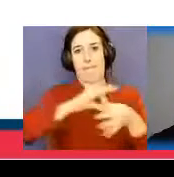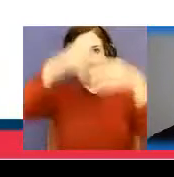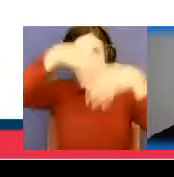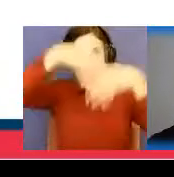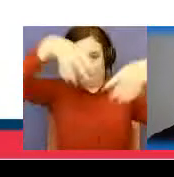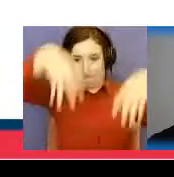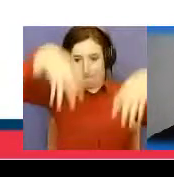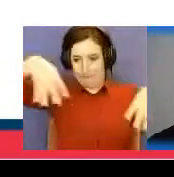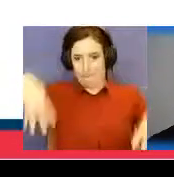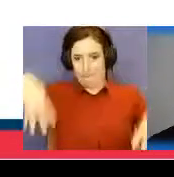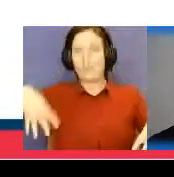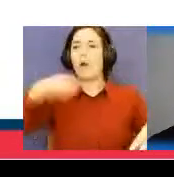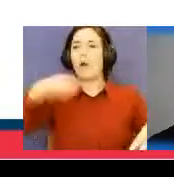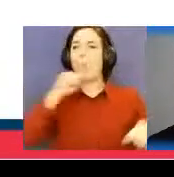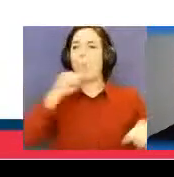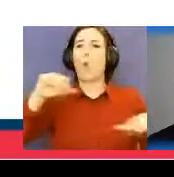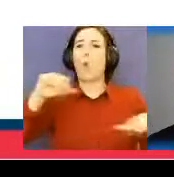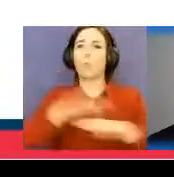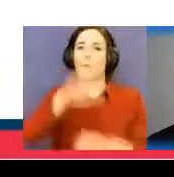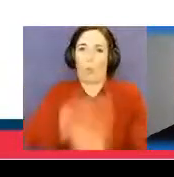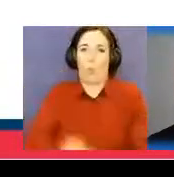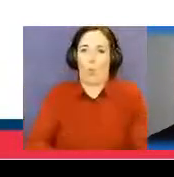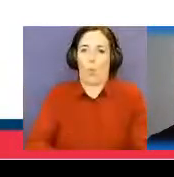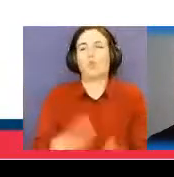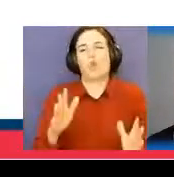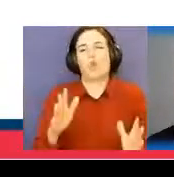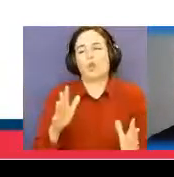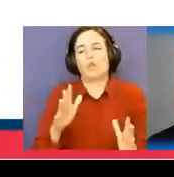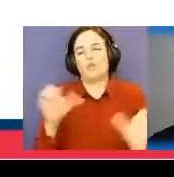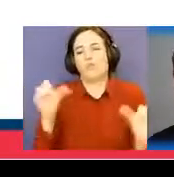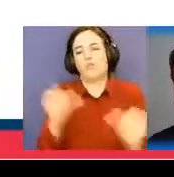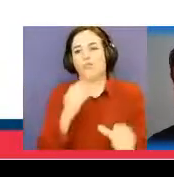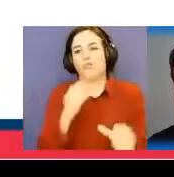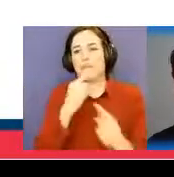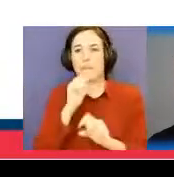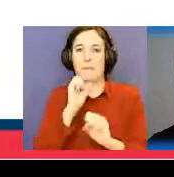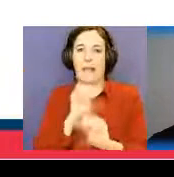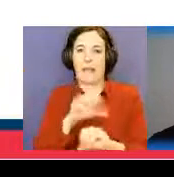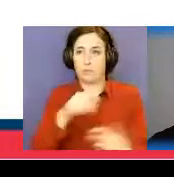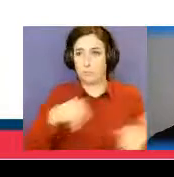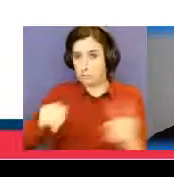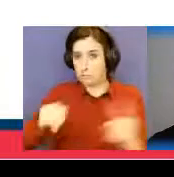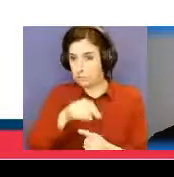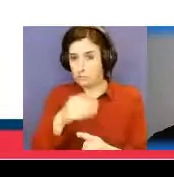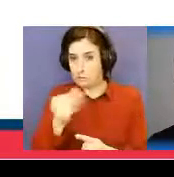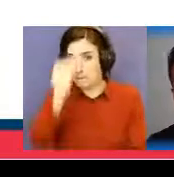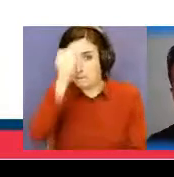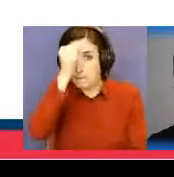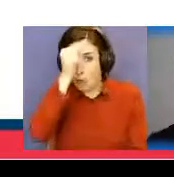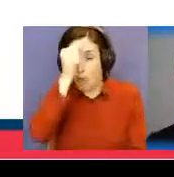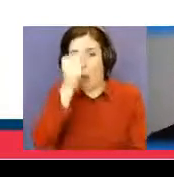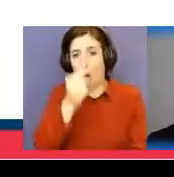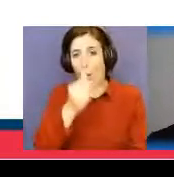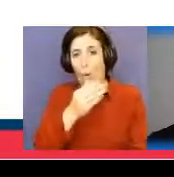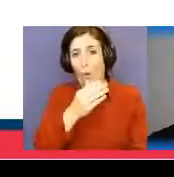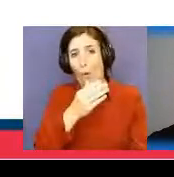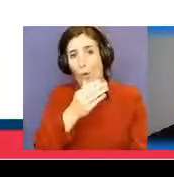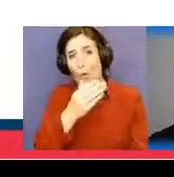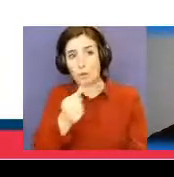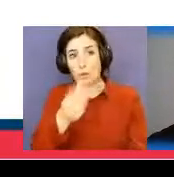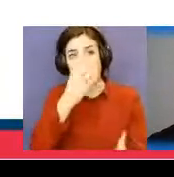is a snapshot of the work that's going on that many of you will either be familiar with or might be able to better utilise, that